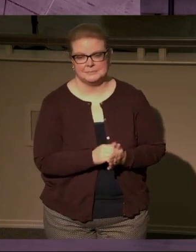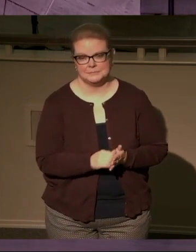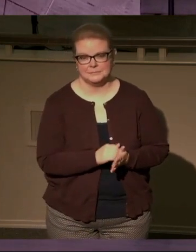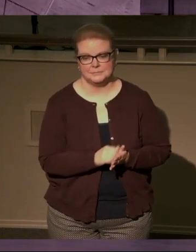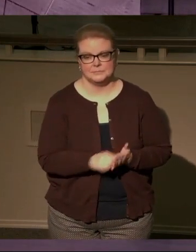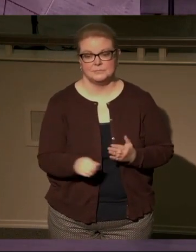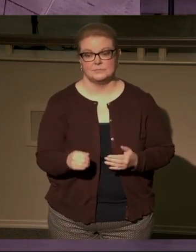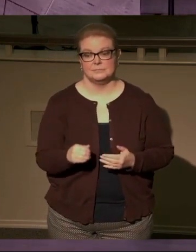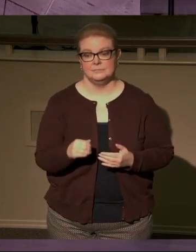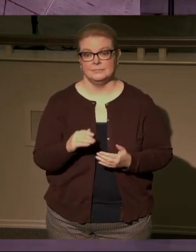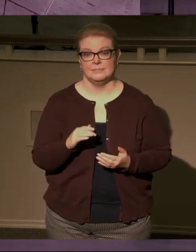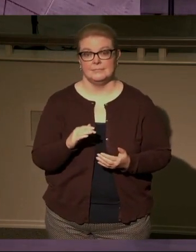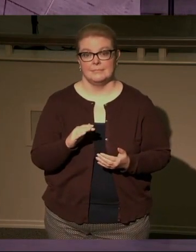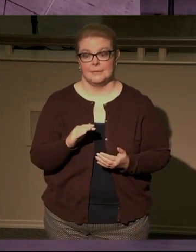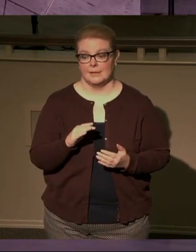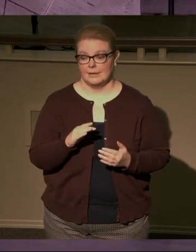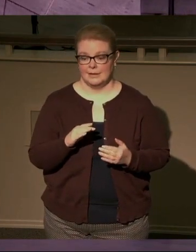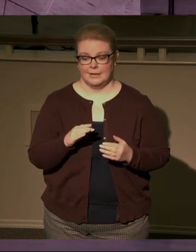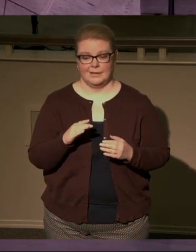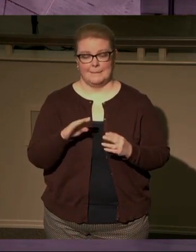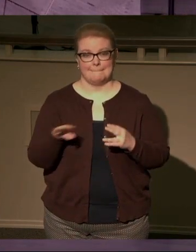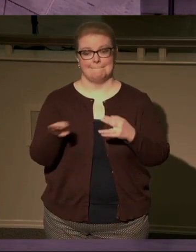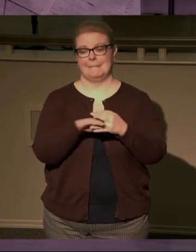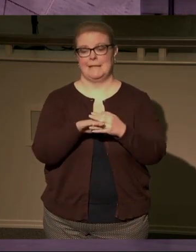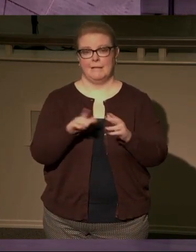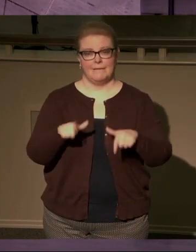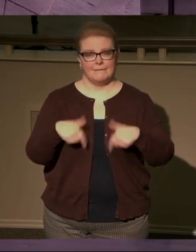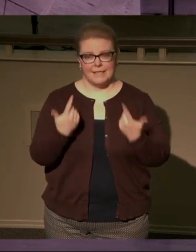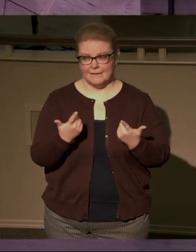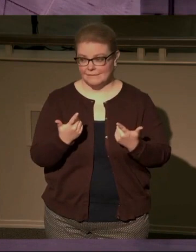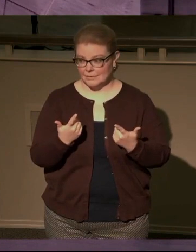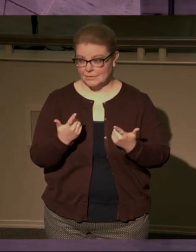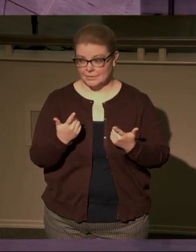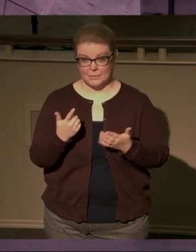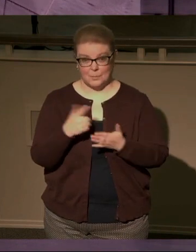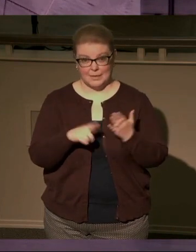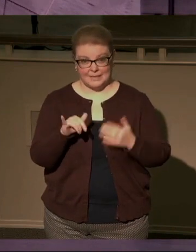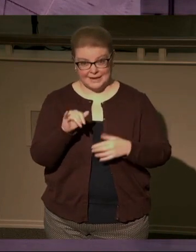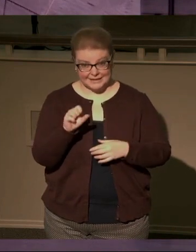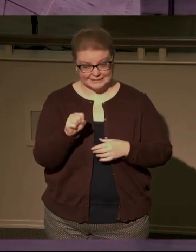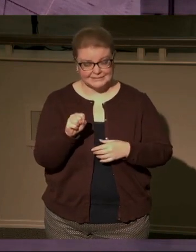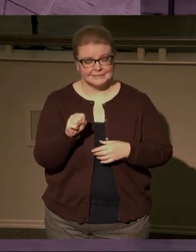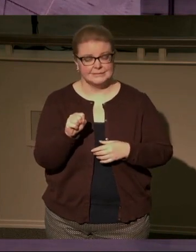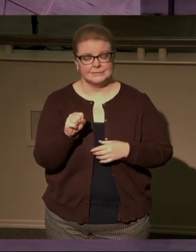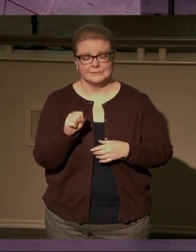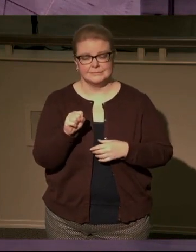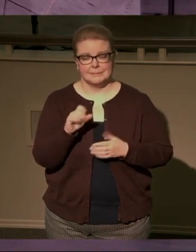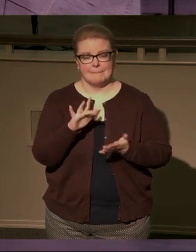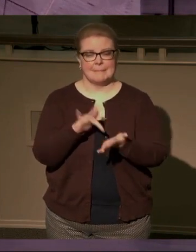You know what midlife is, ladies? Talking about your husbands now. You know what midlife is?